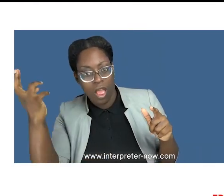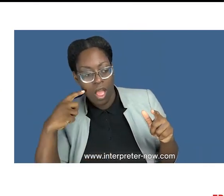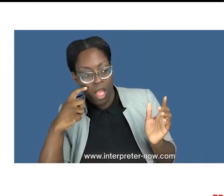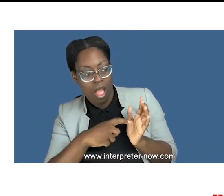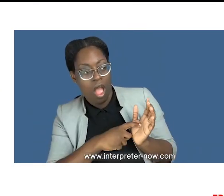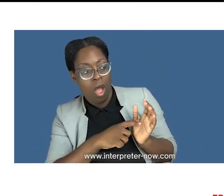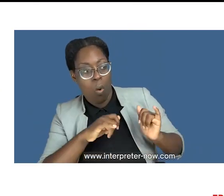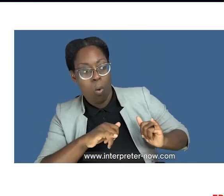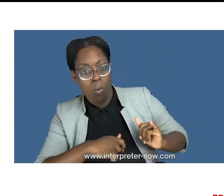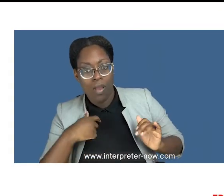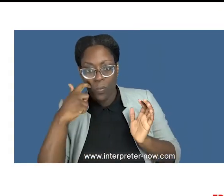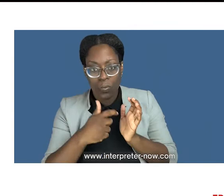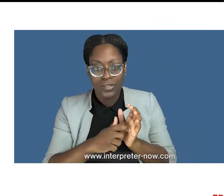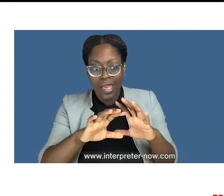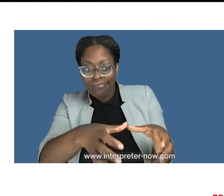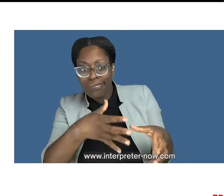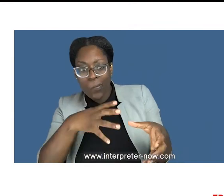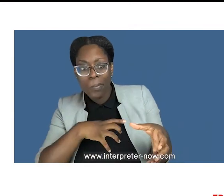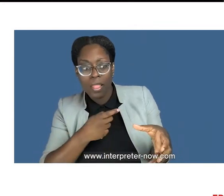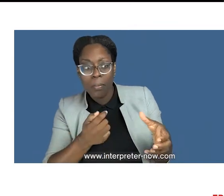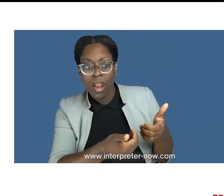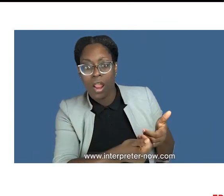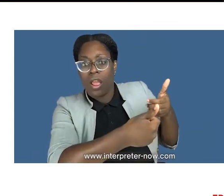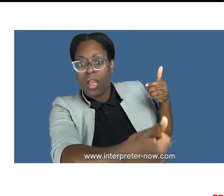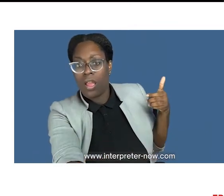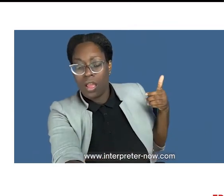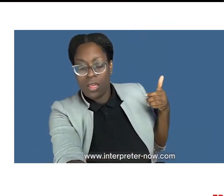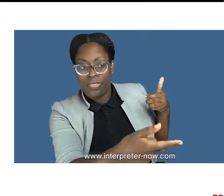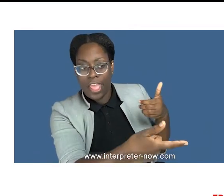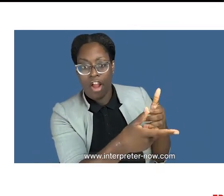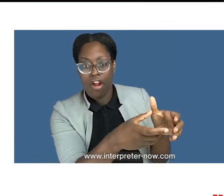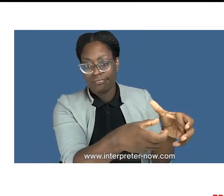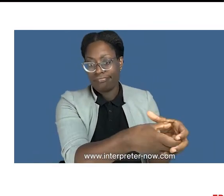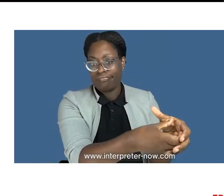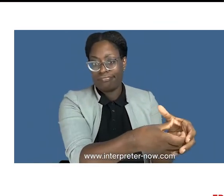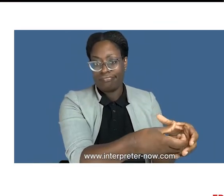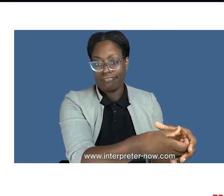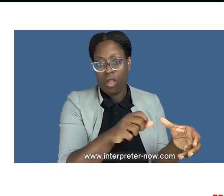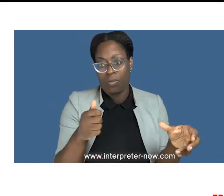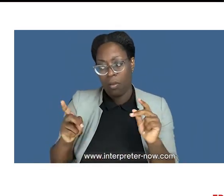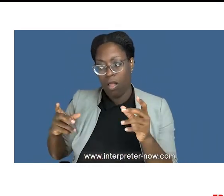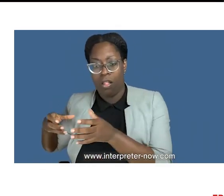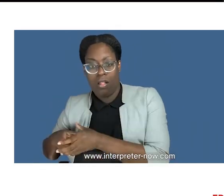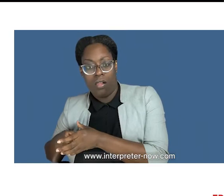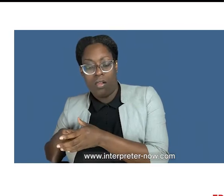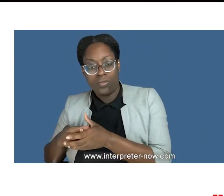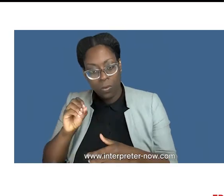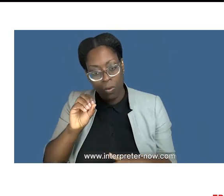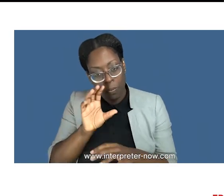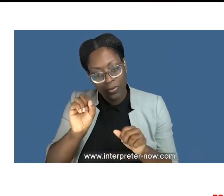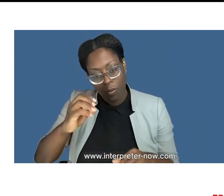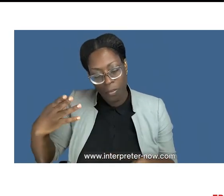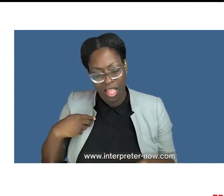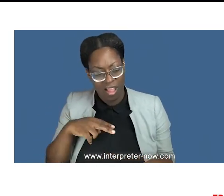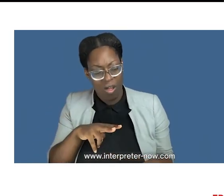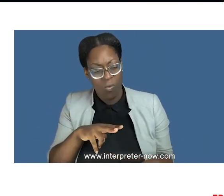that that Obama actually started to realize, oh, I see something is happening here. And it changed the culture as a result. But